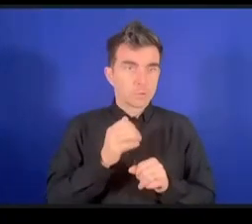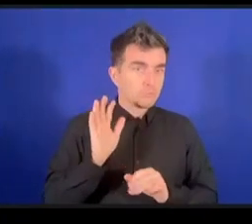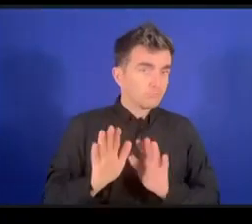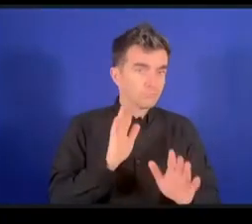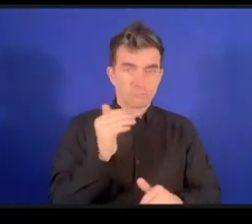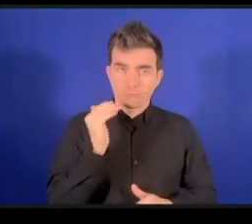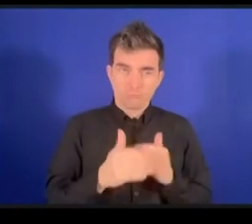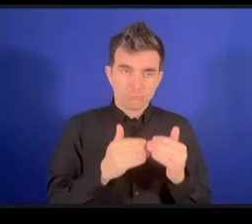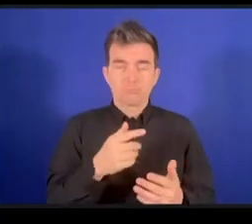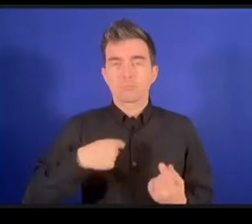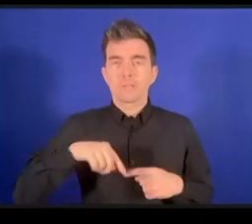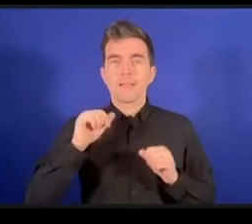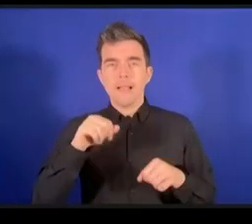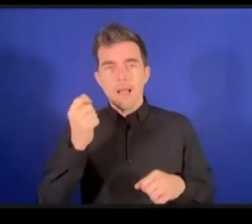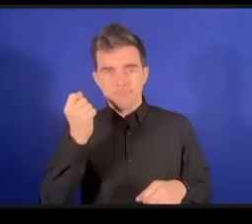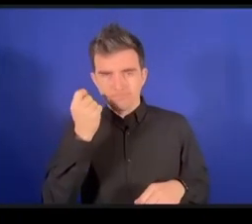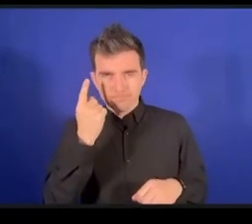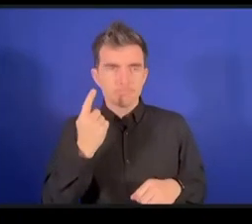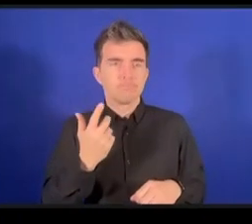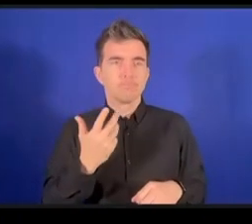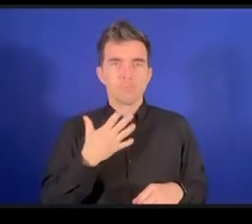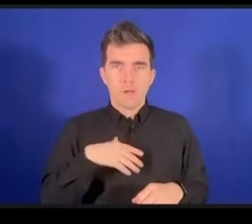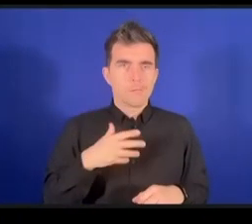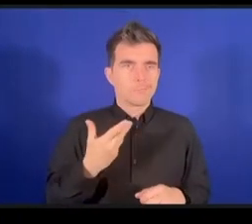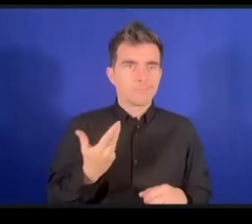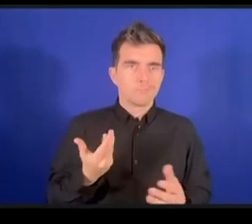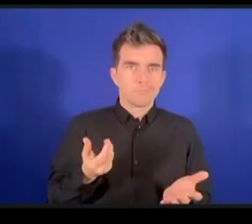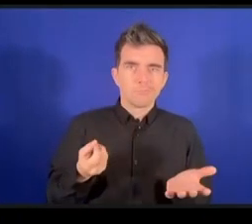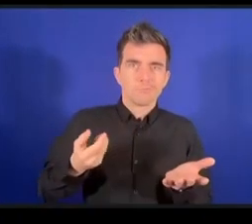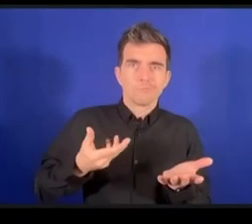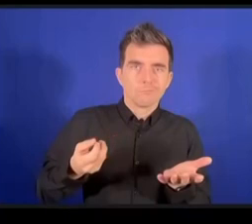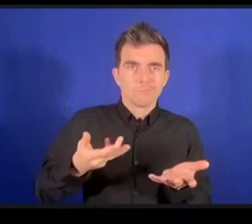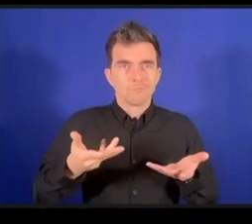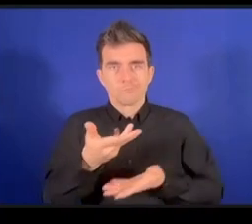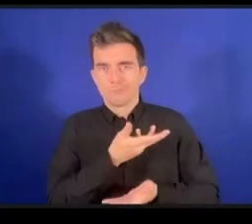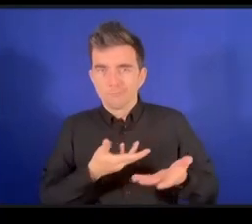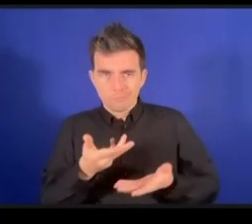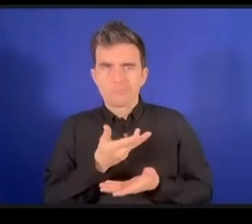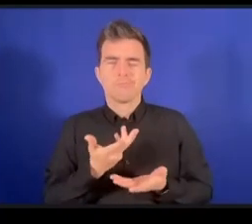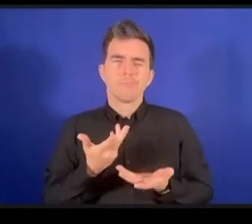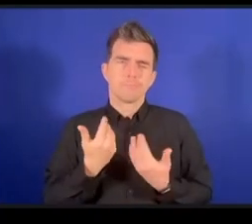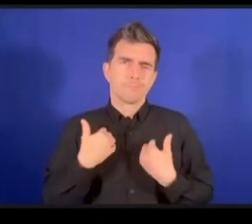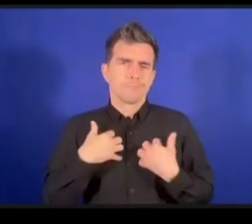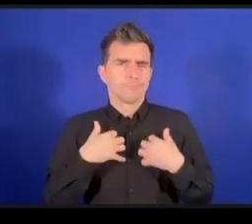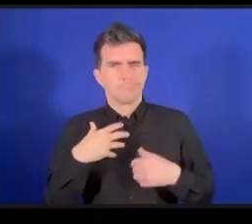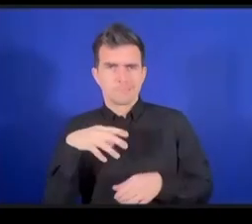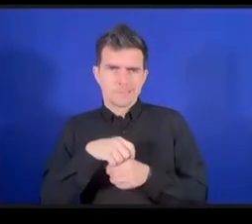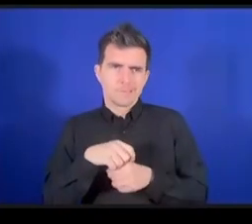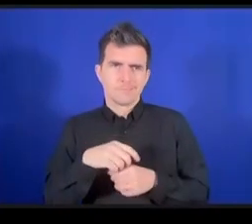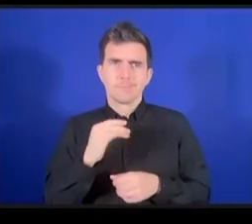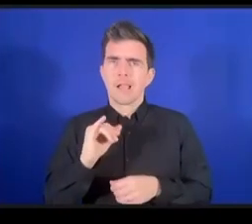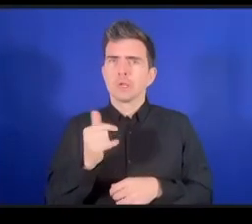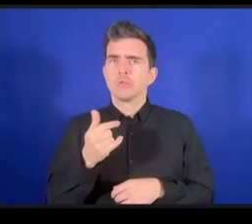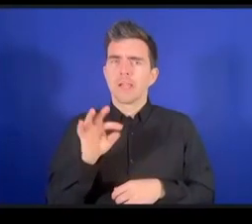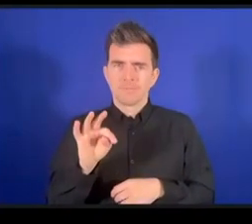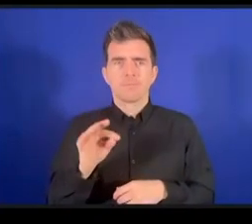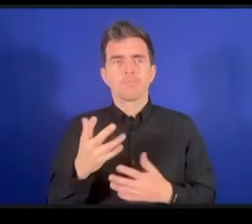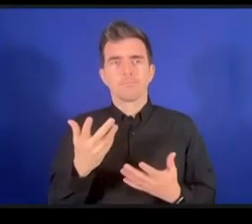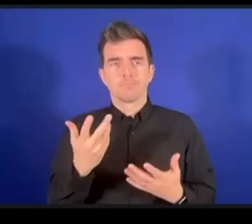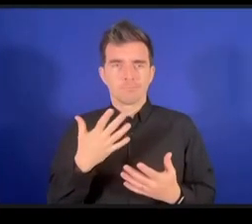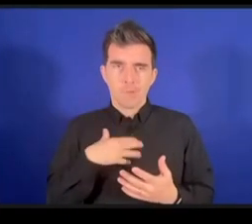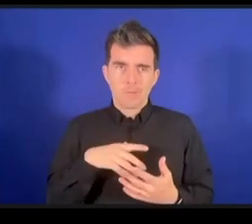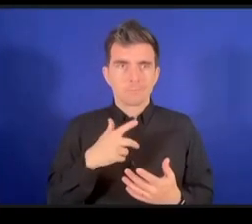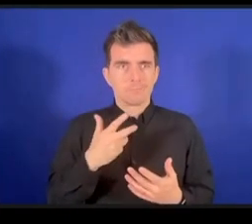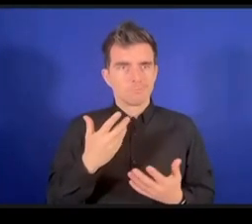exciting to be part of the IGF and have the opportunity to bring the voices of children with young people and children